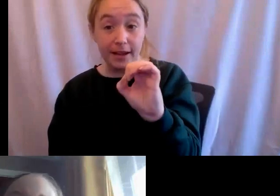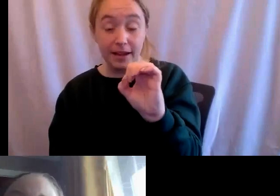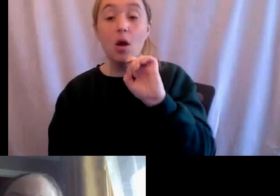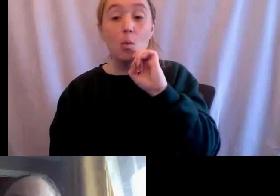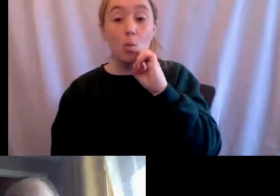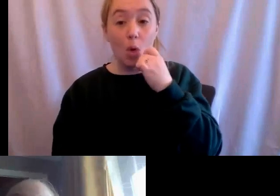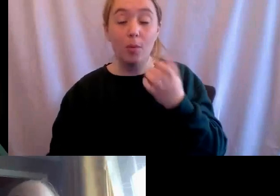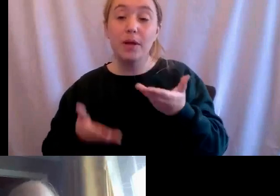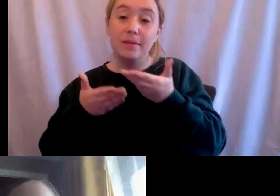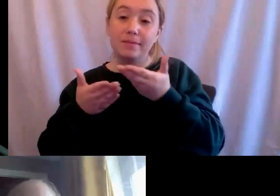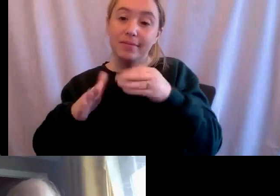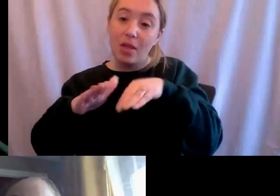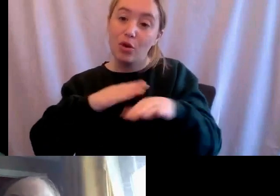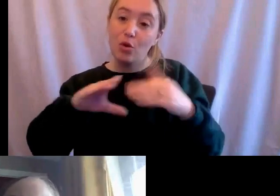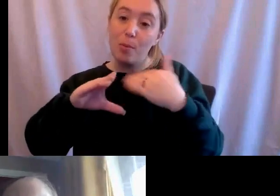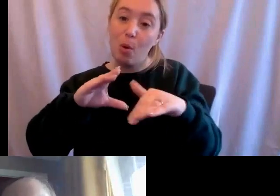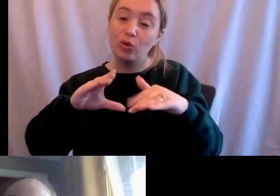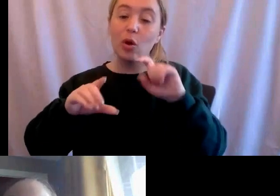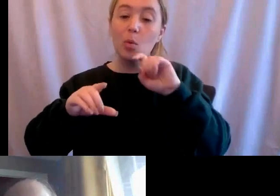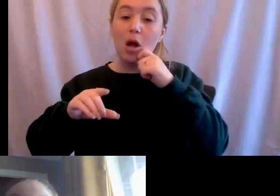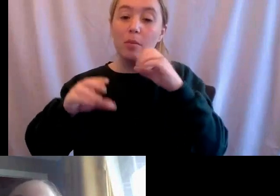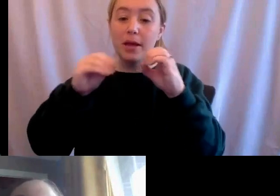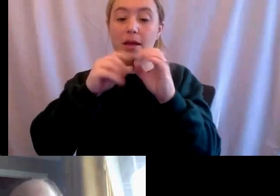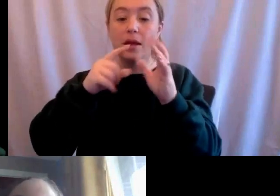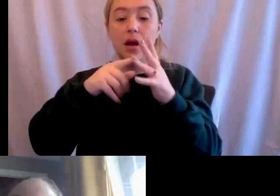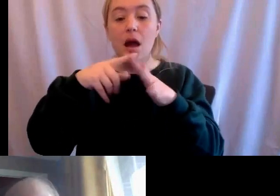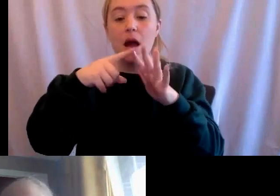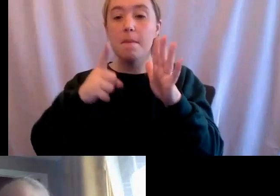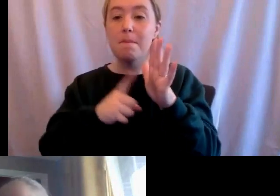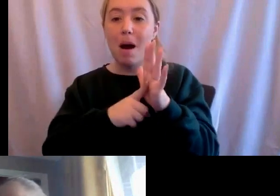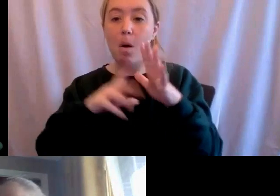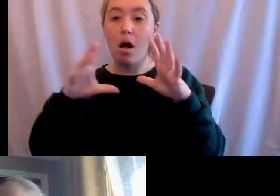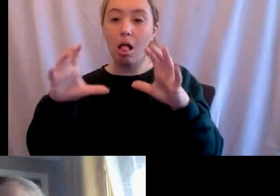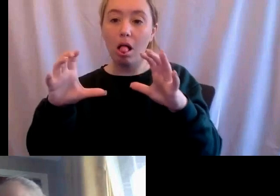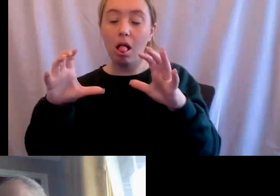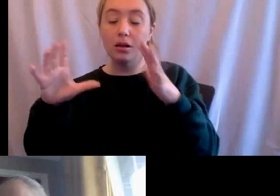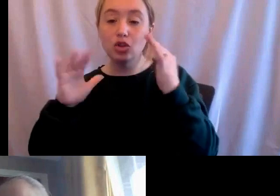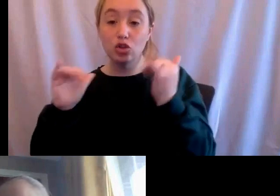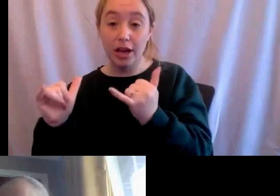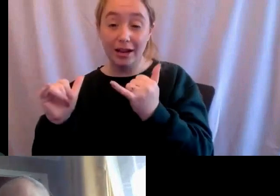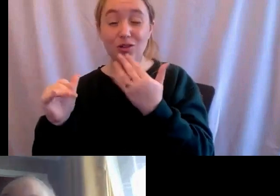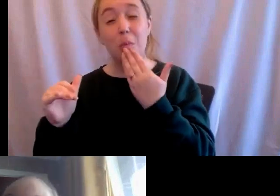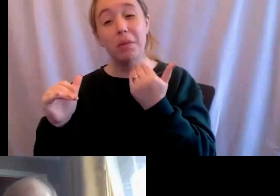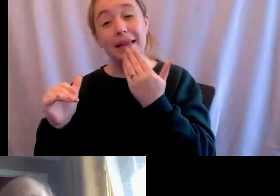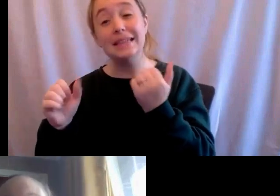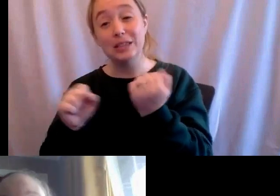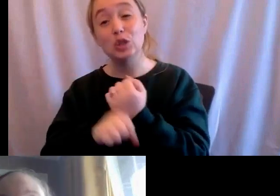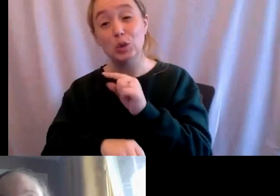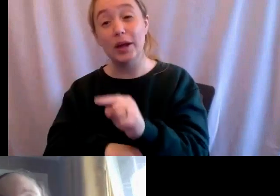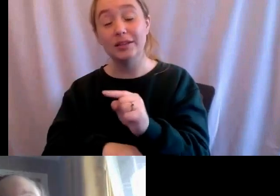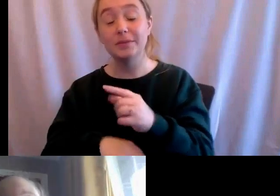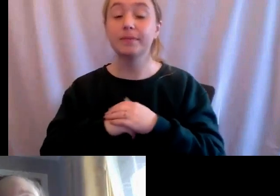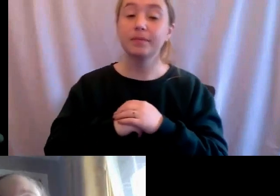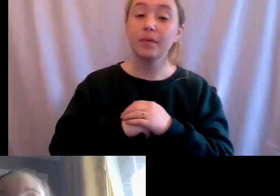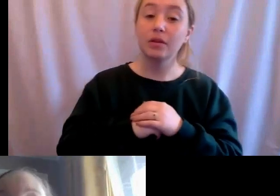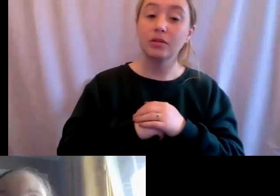do encourage it because bowel screening really does save lives, as does cervical screening. It wouldn't be a health